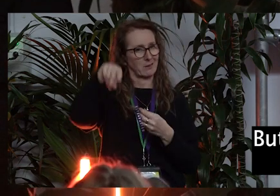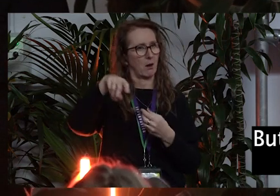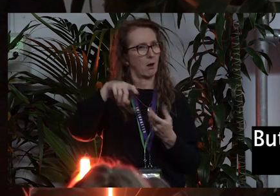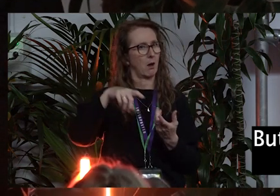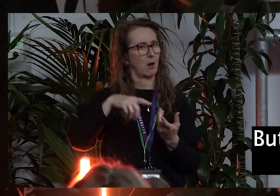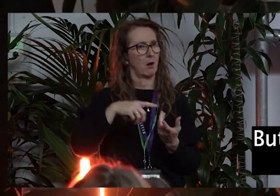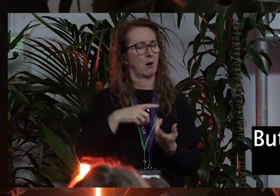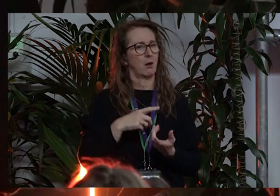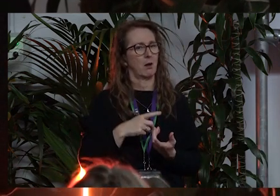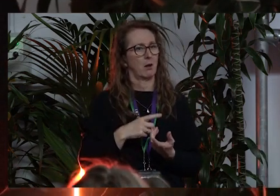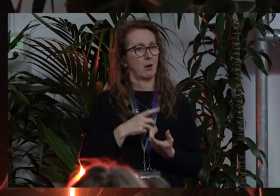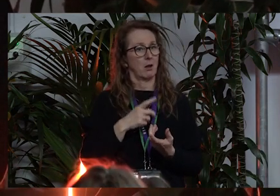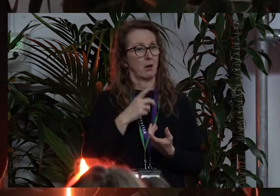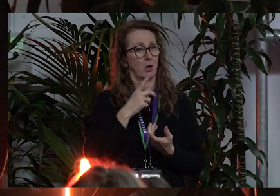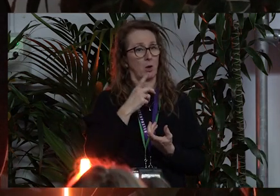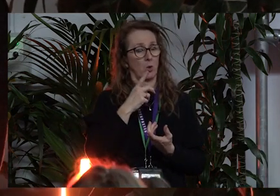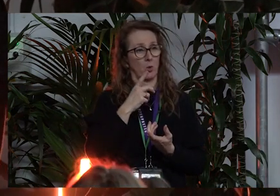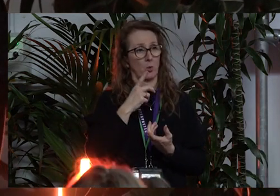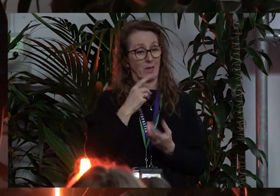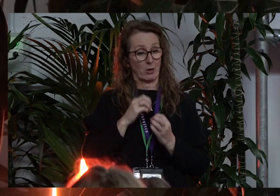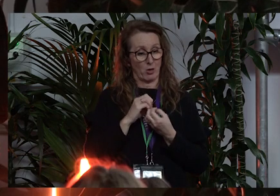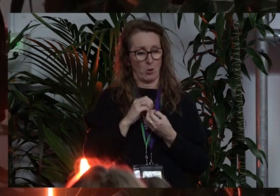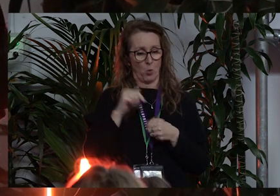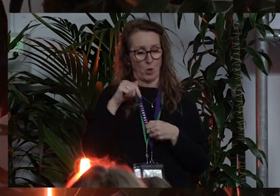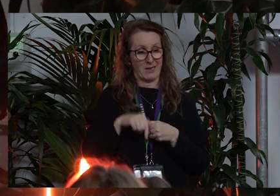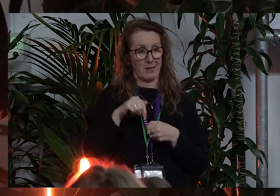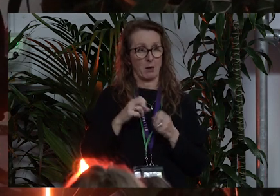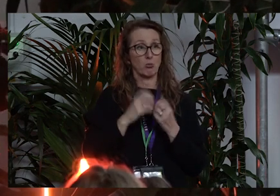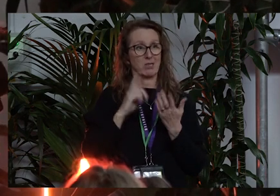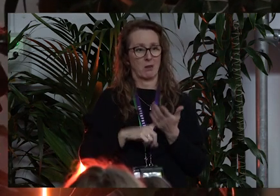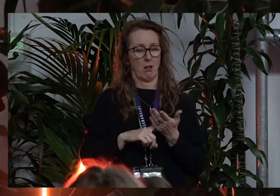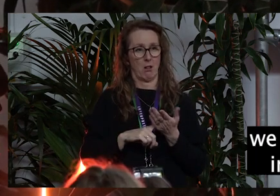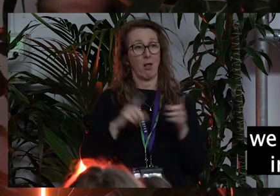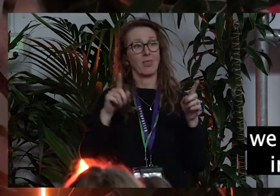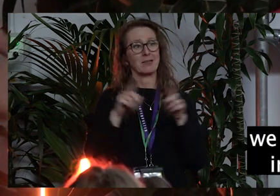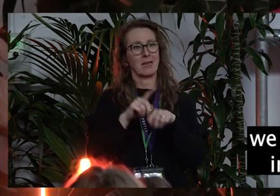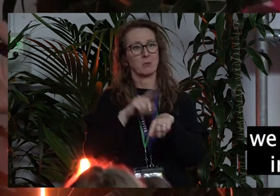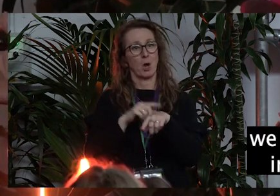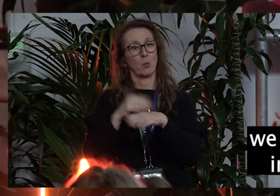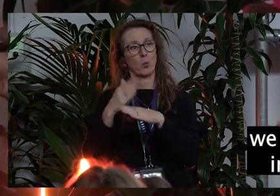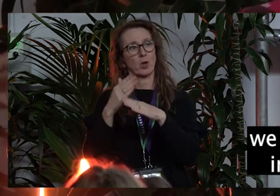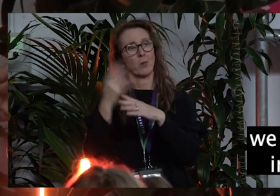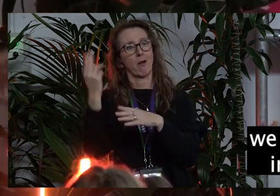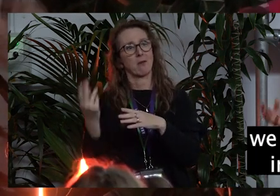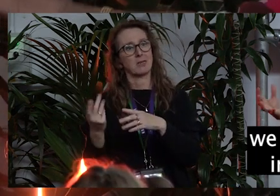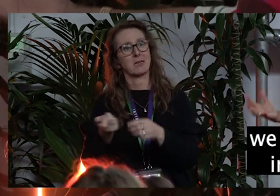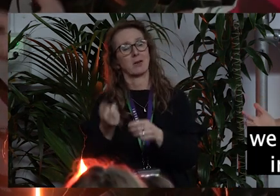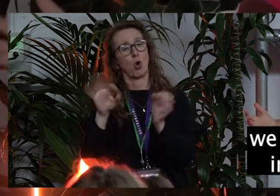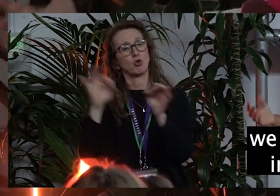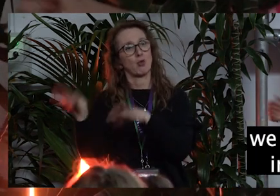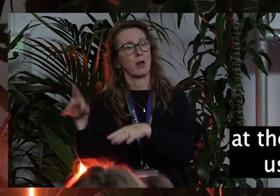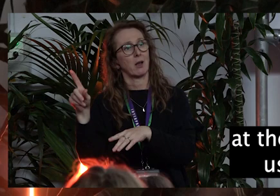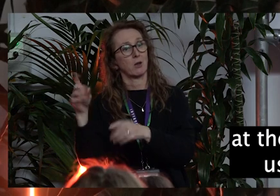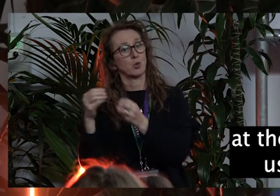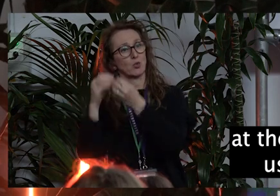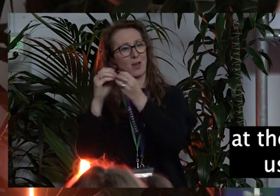that we could create one here in Bristol. At the same time, we could be working with artists in Melbourne to create